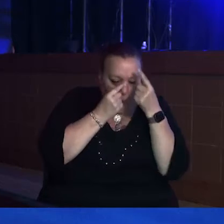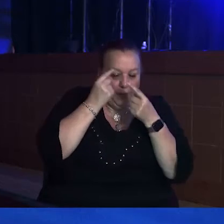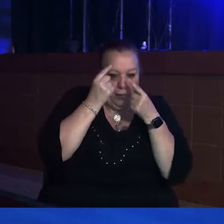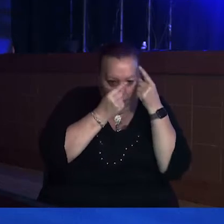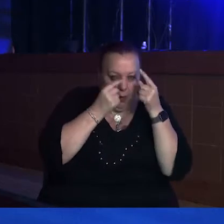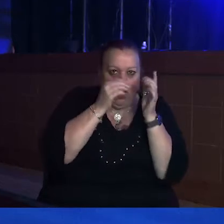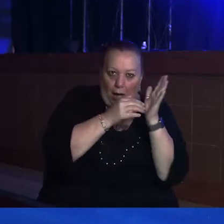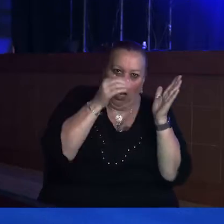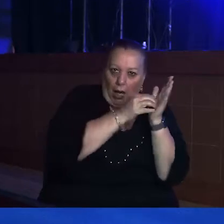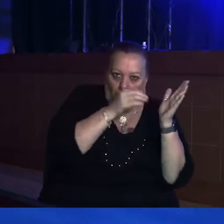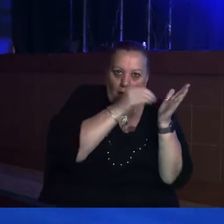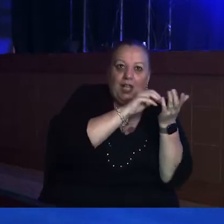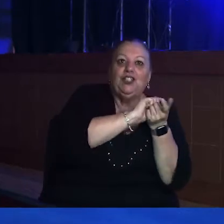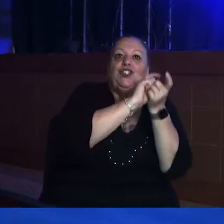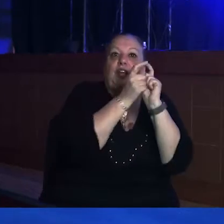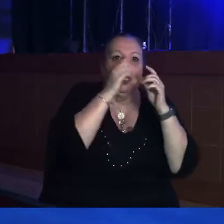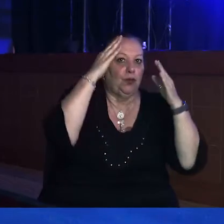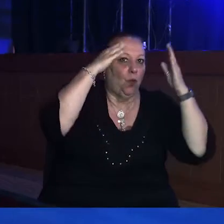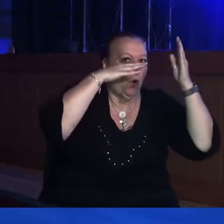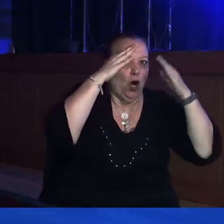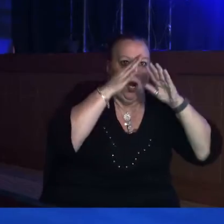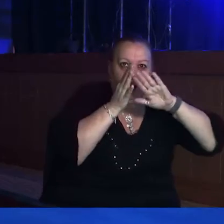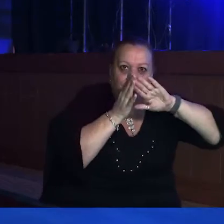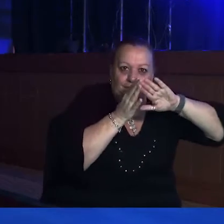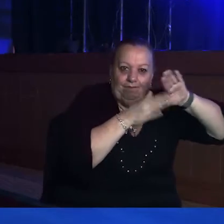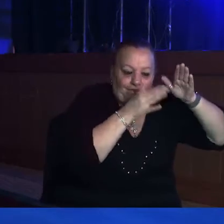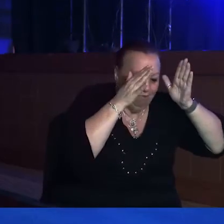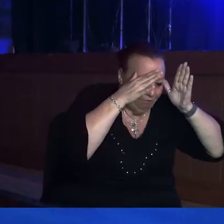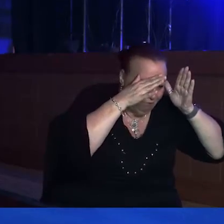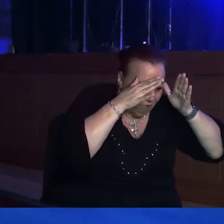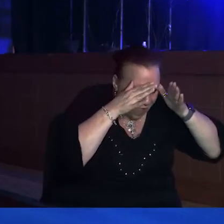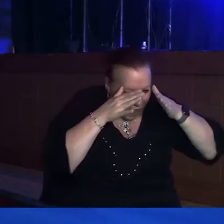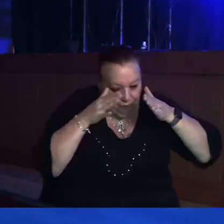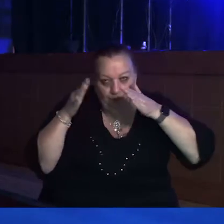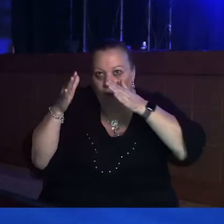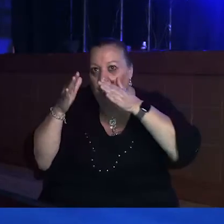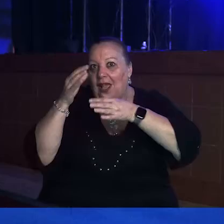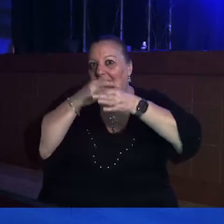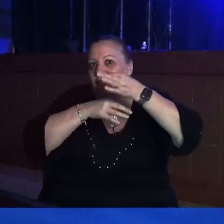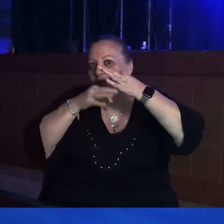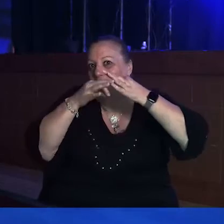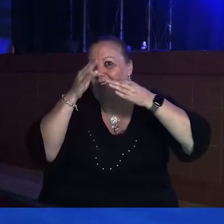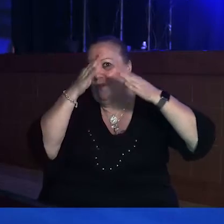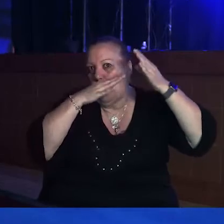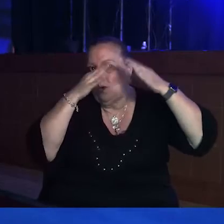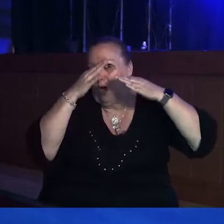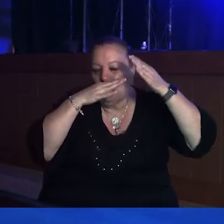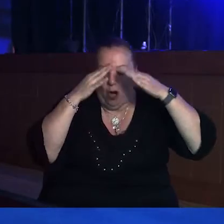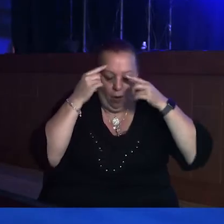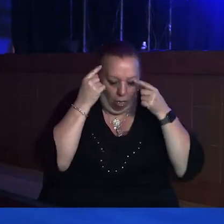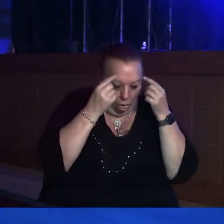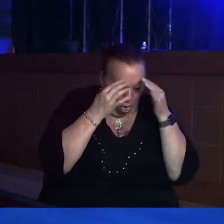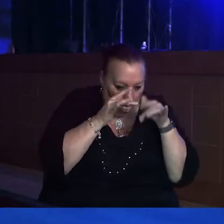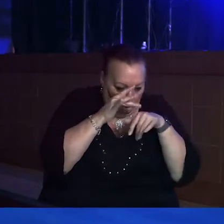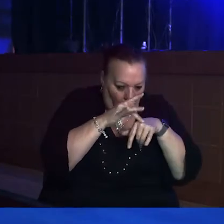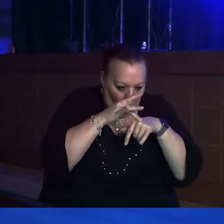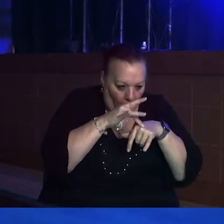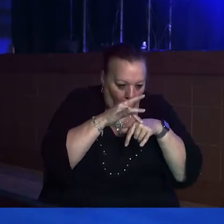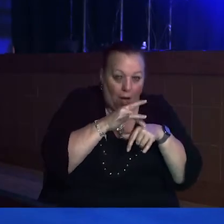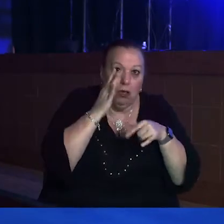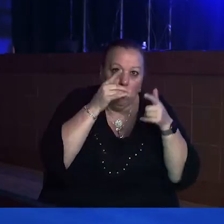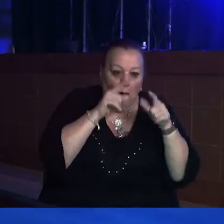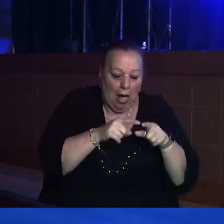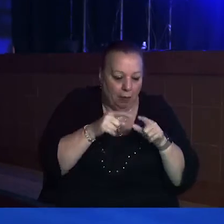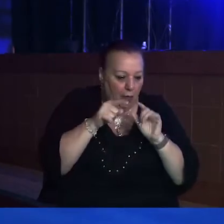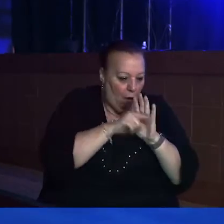need to change what you're focusing on. And rather than turning over this worry that this is gonna happen, it's gonna be horrible,